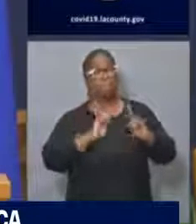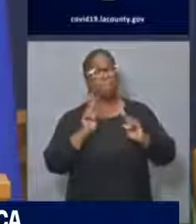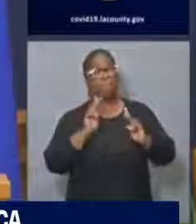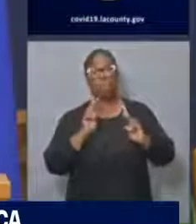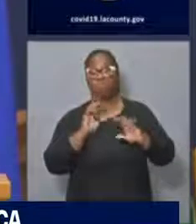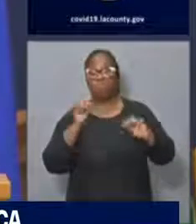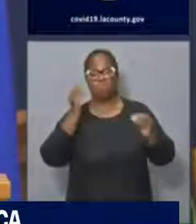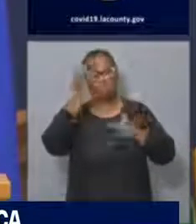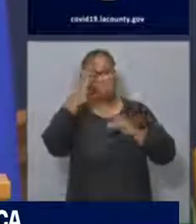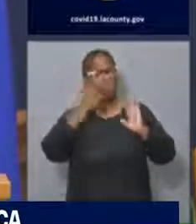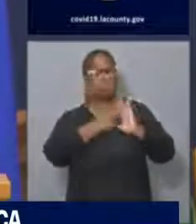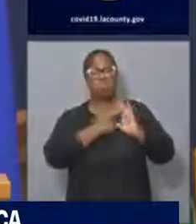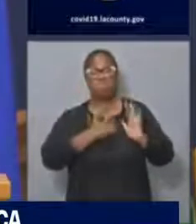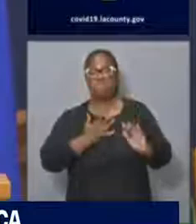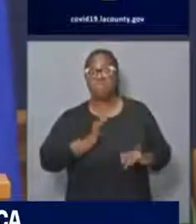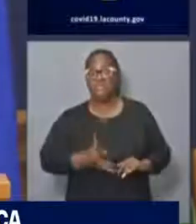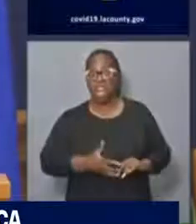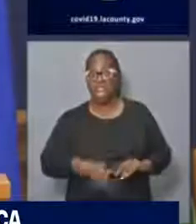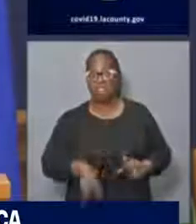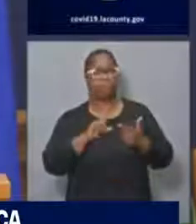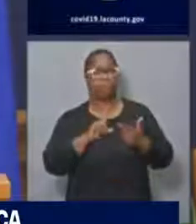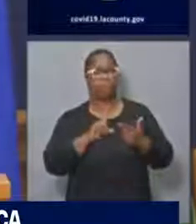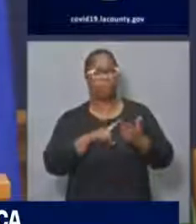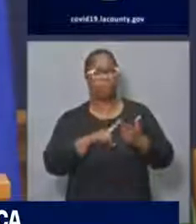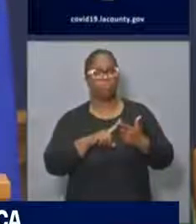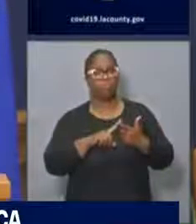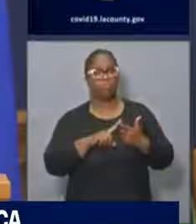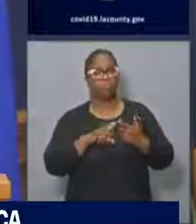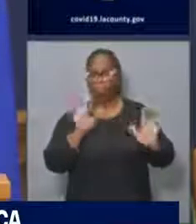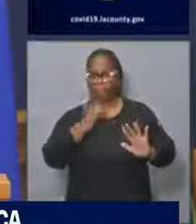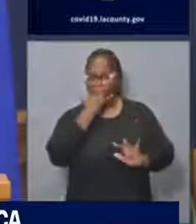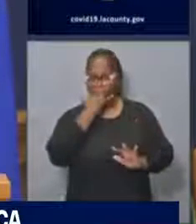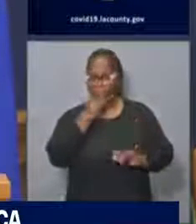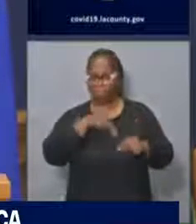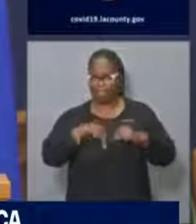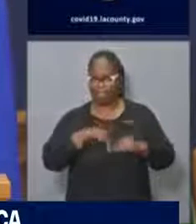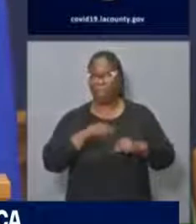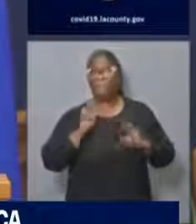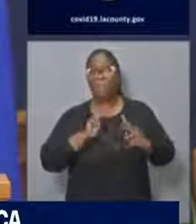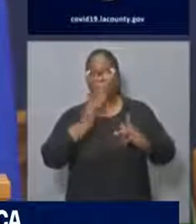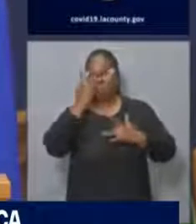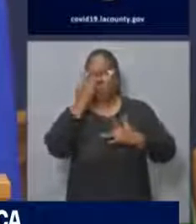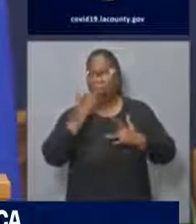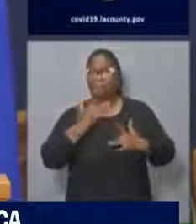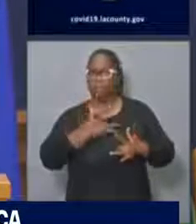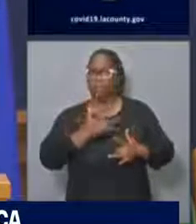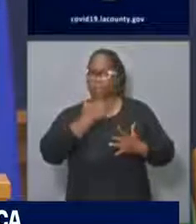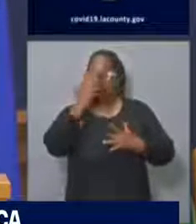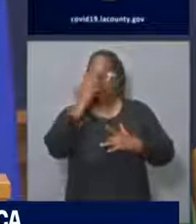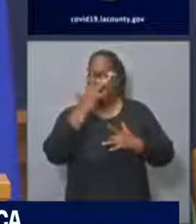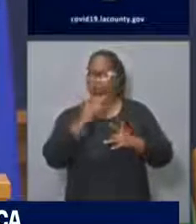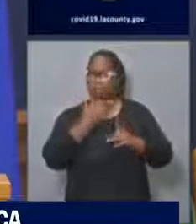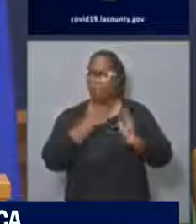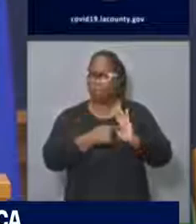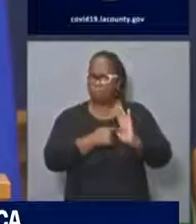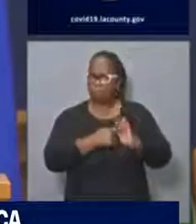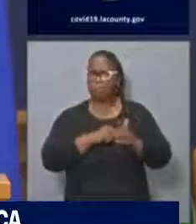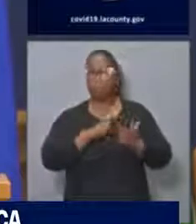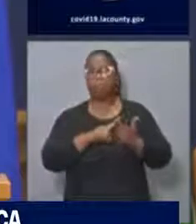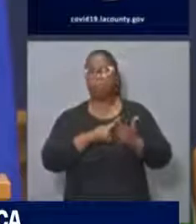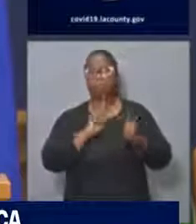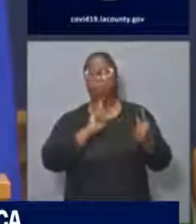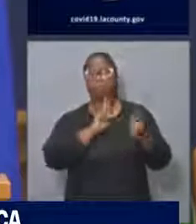who have no symptoms, those who have symptoms, those who have a known exposure to someone who is positive